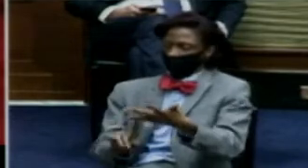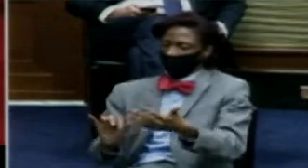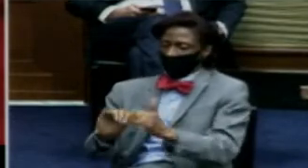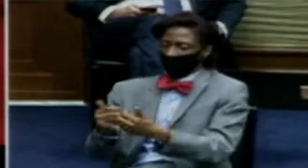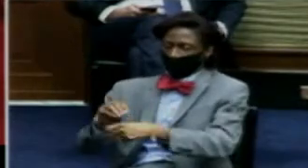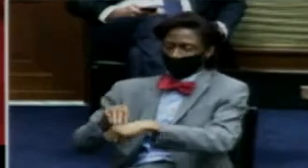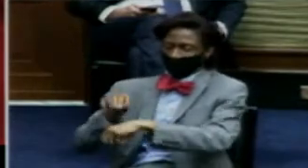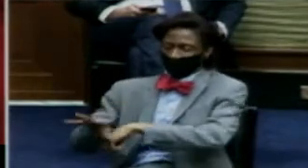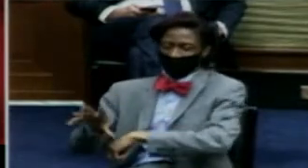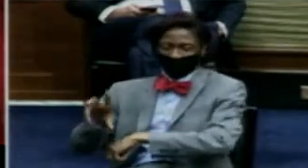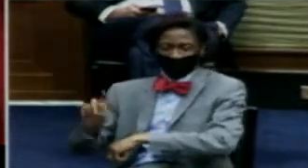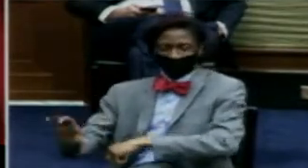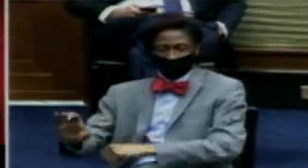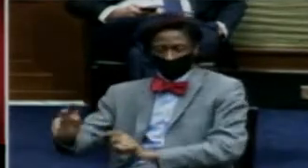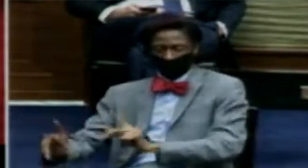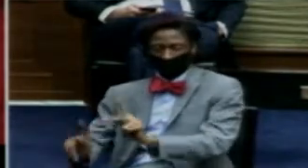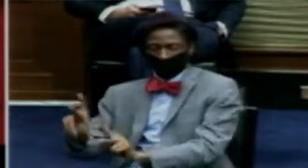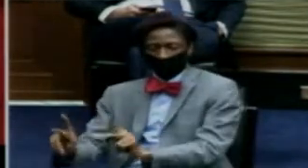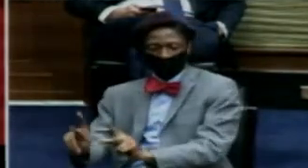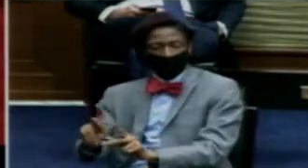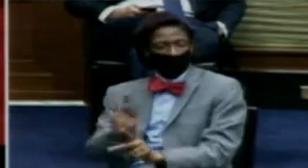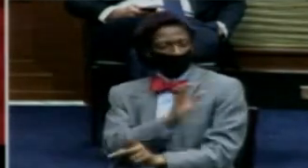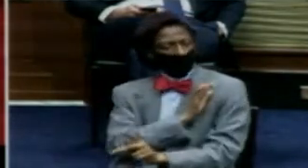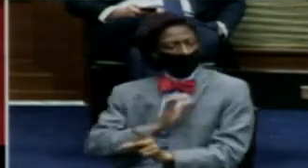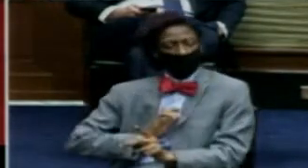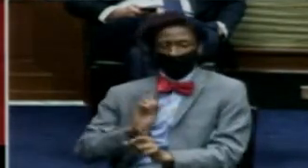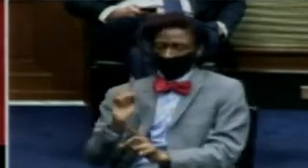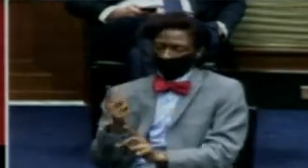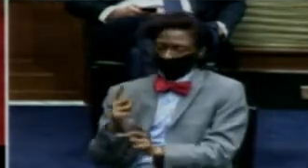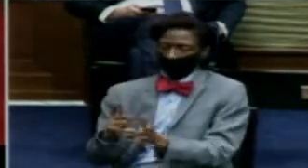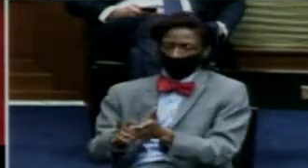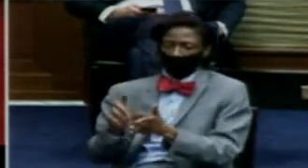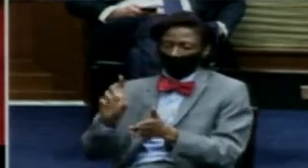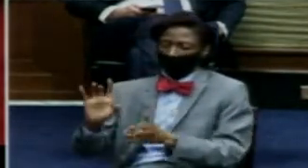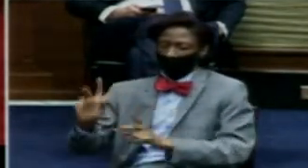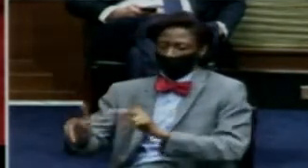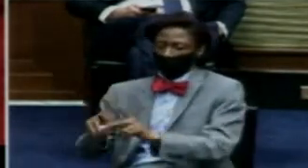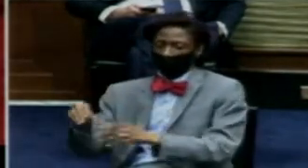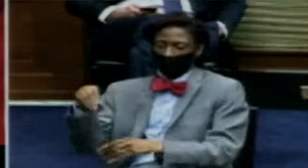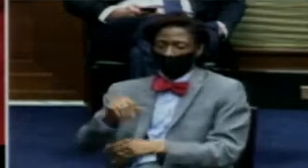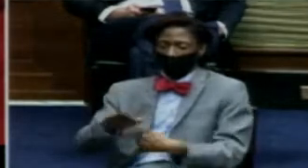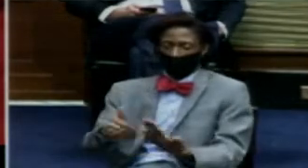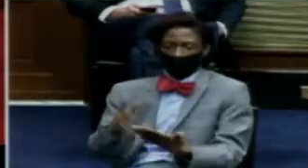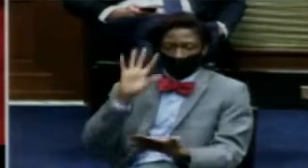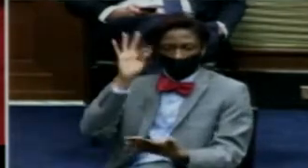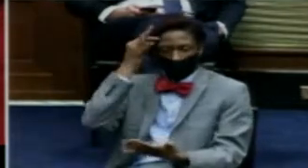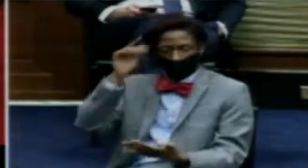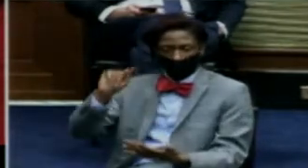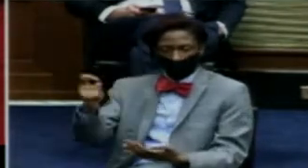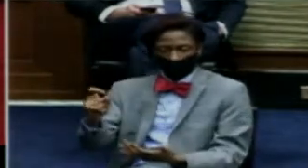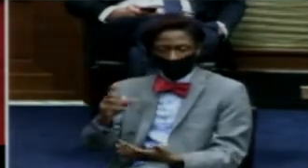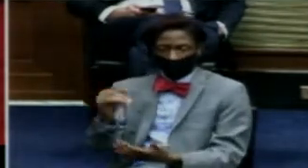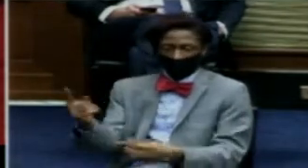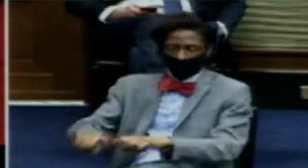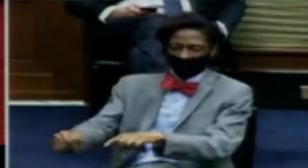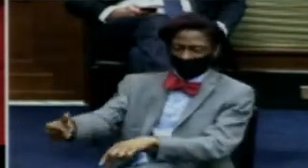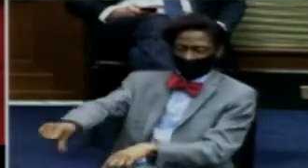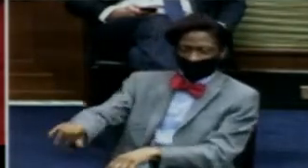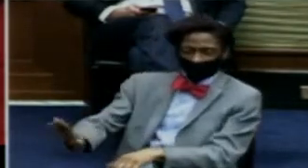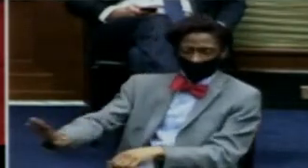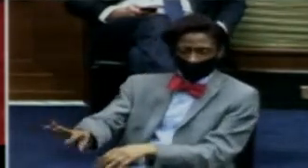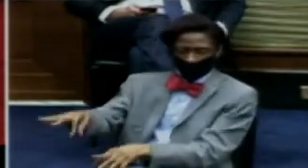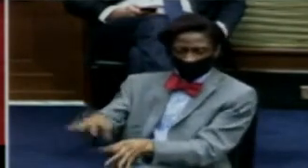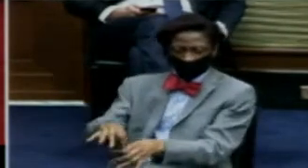DC residents. Congress has always required DC residents to pay all federal taxes while denying DC residents a vote